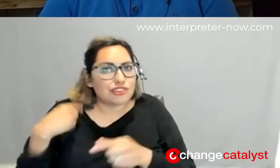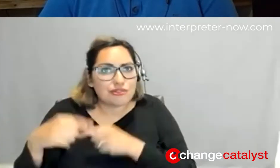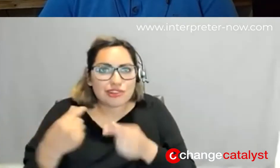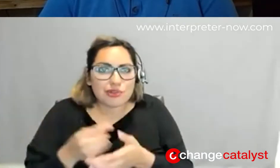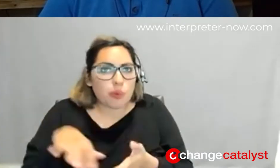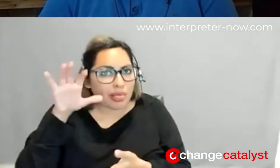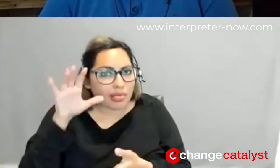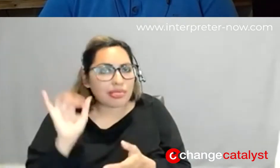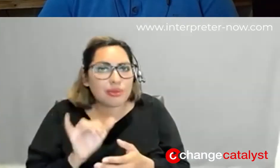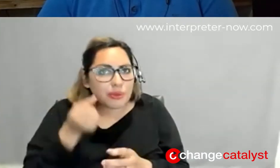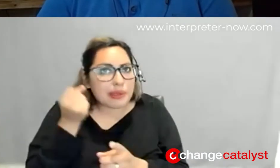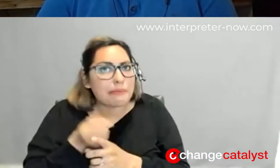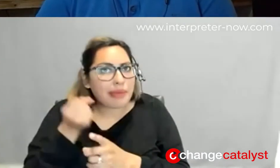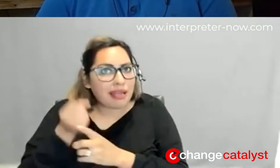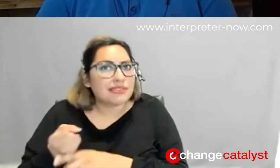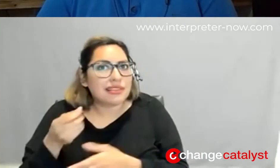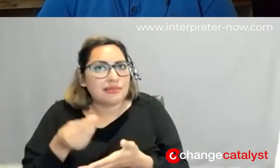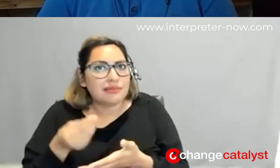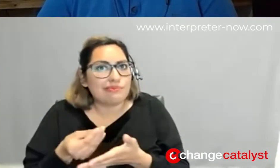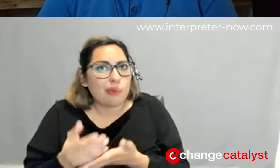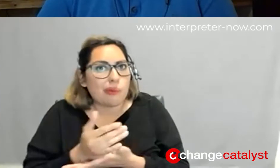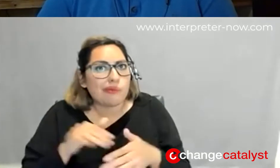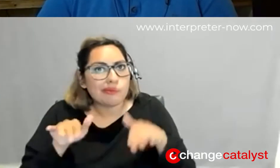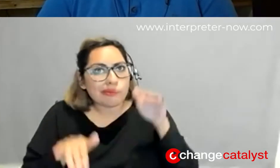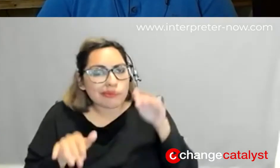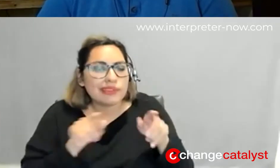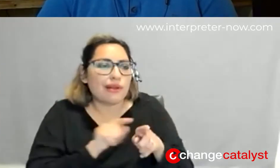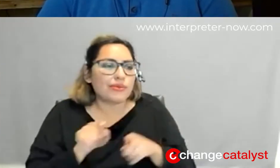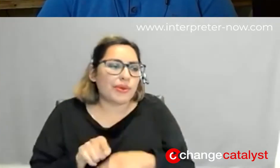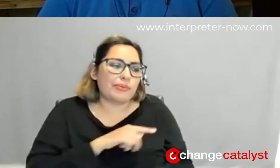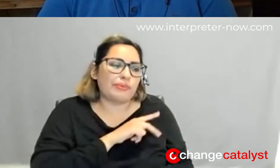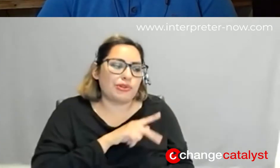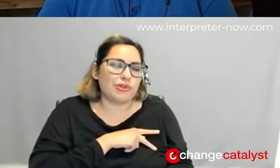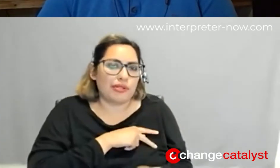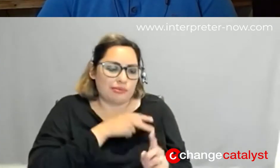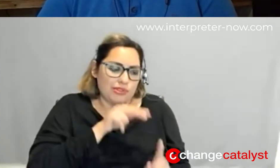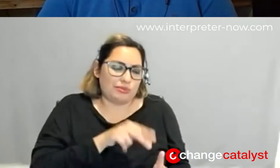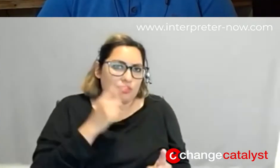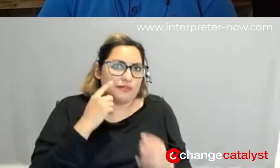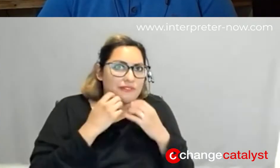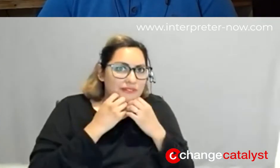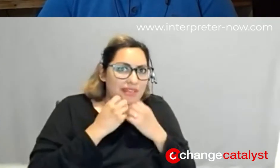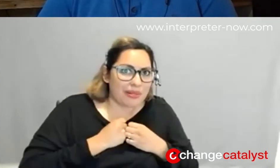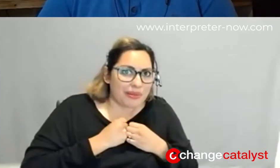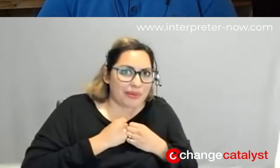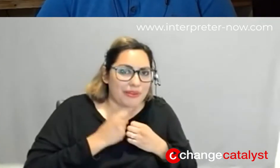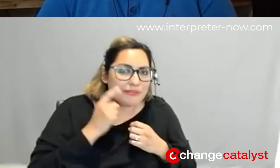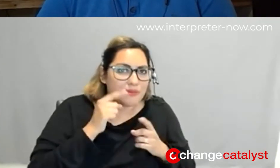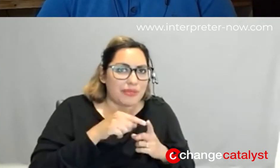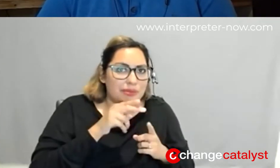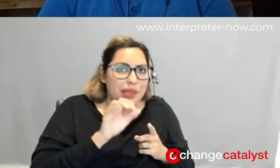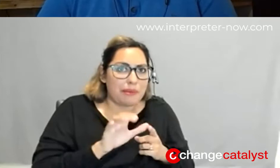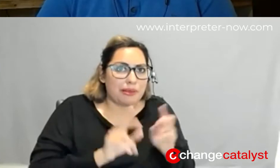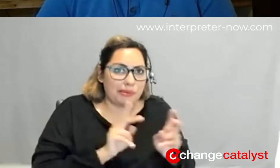impacting. Absolutely. As well as the personal perception of value and all of that as